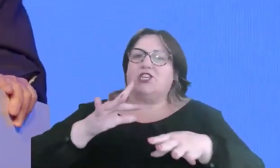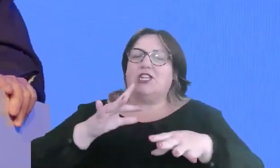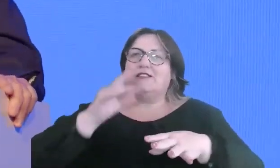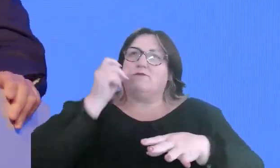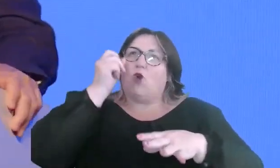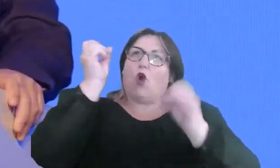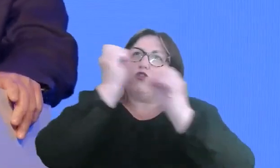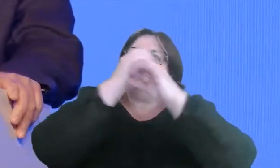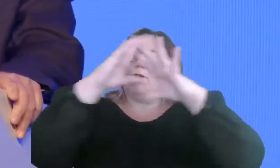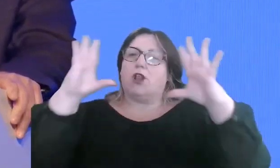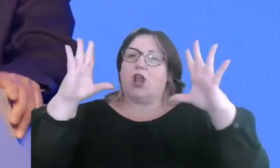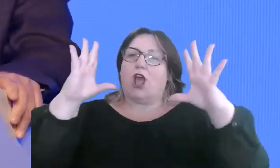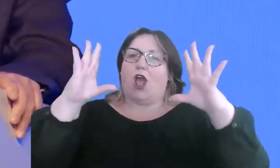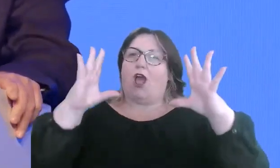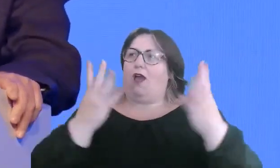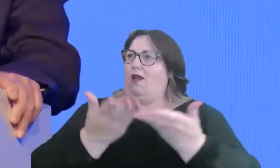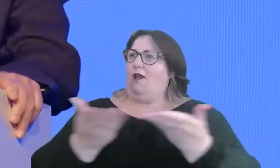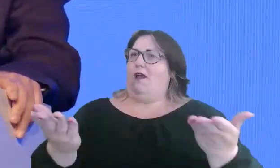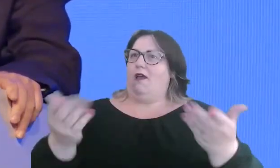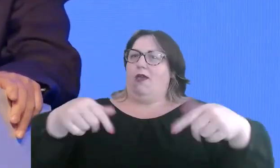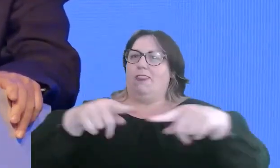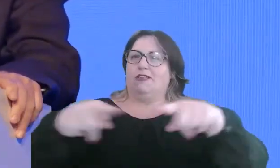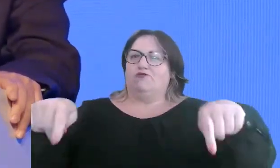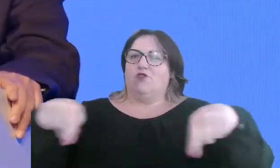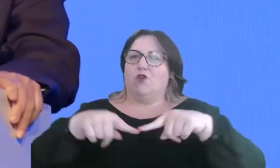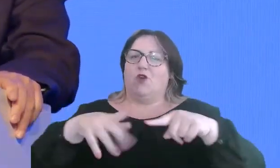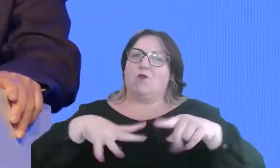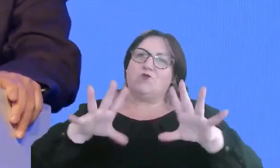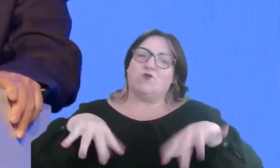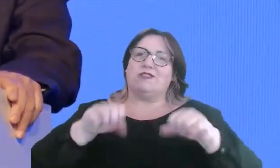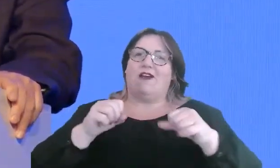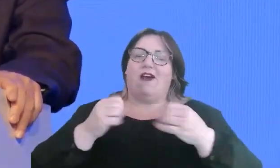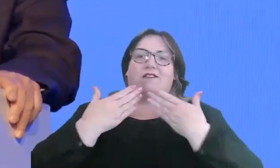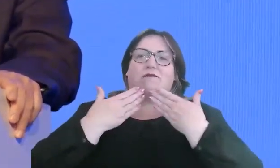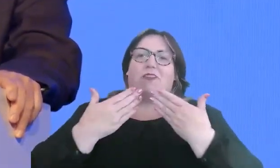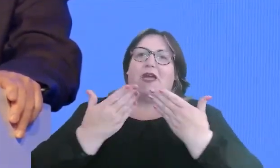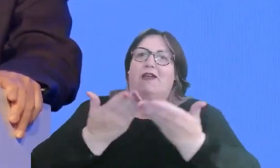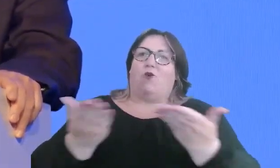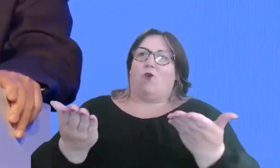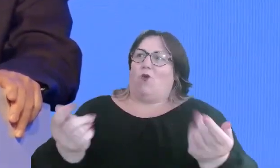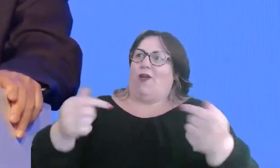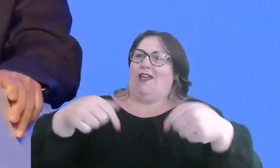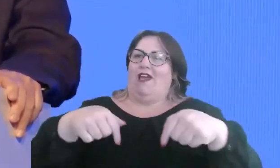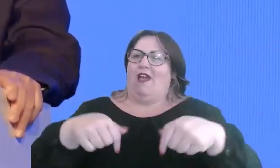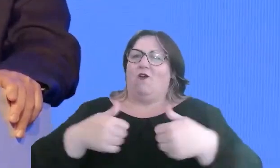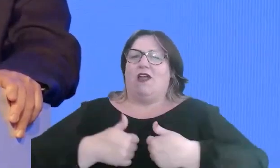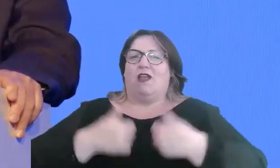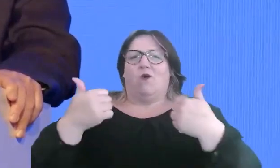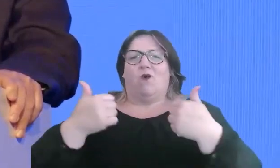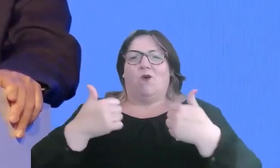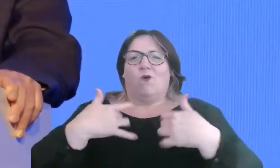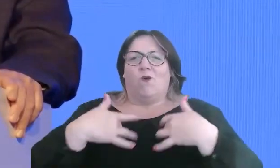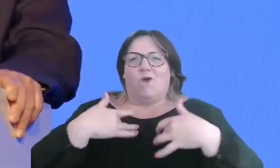let me start by thanking you all for being here. We're going to have a really good tech week. We've already kicked